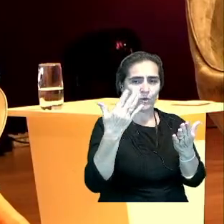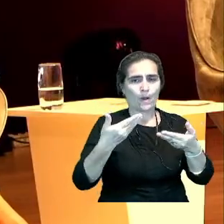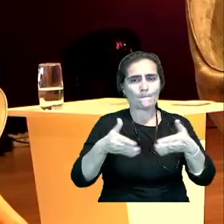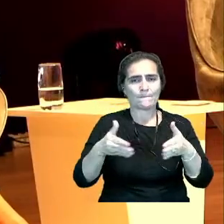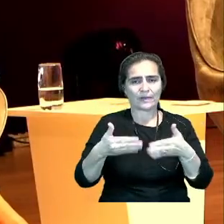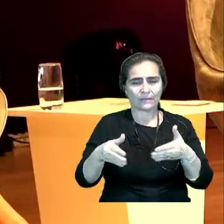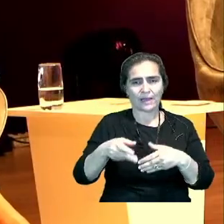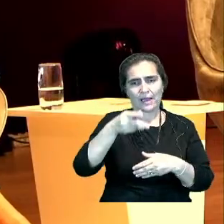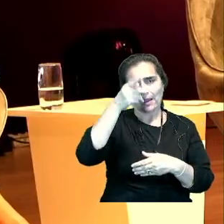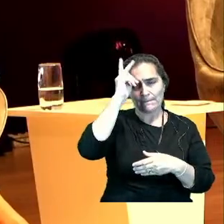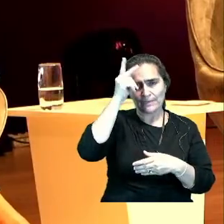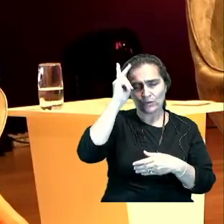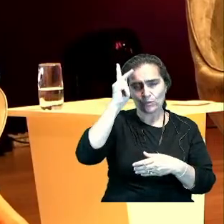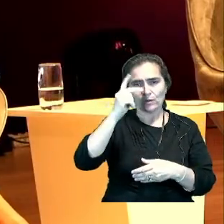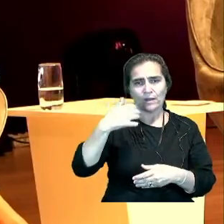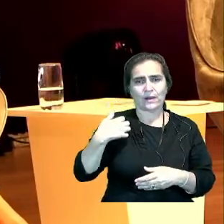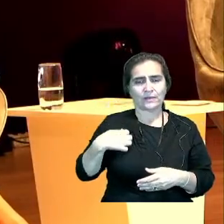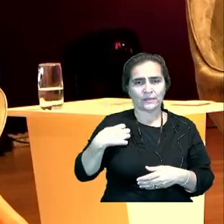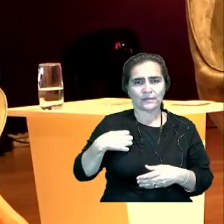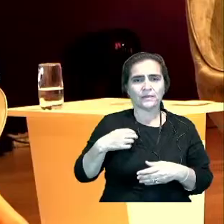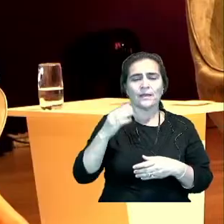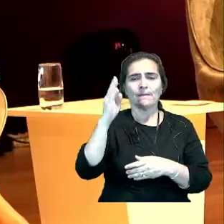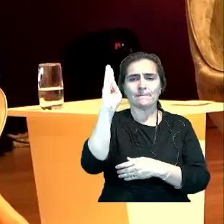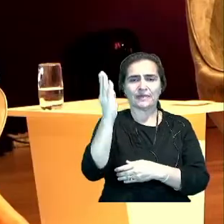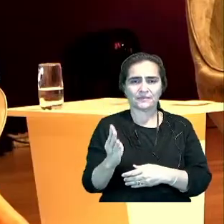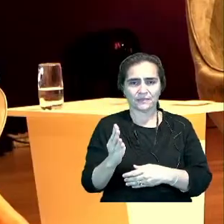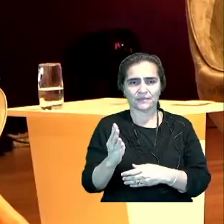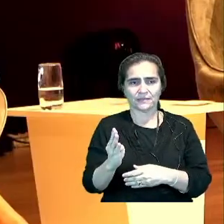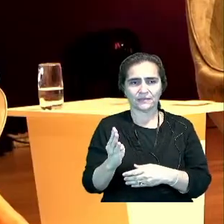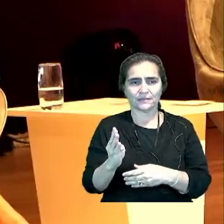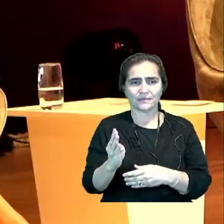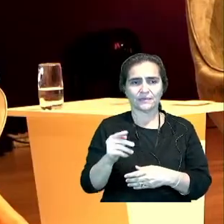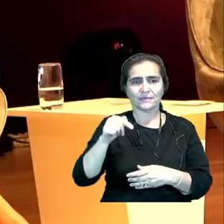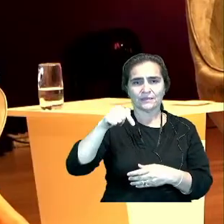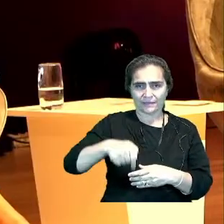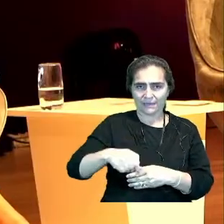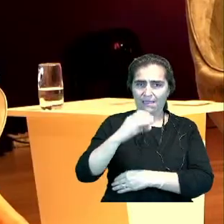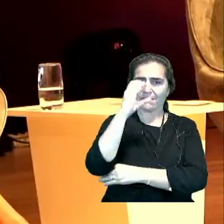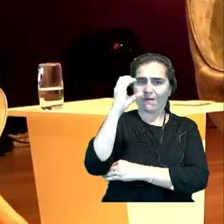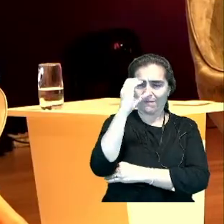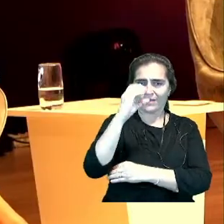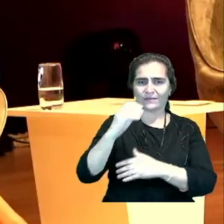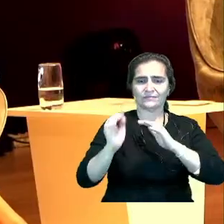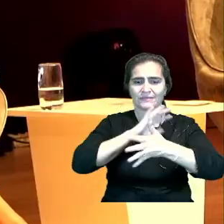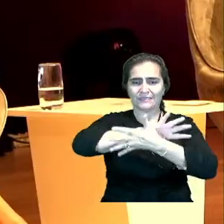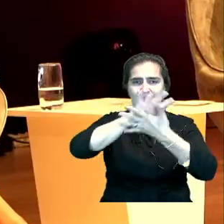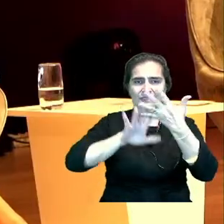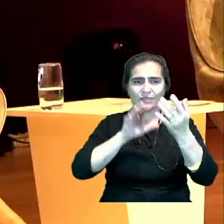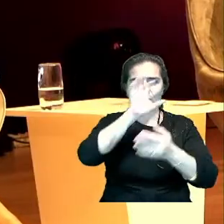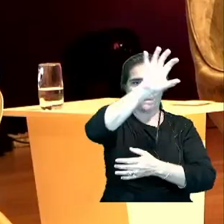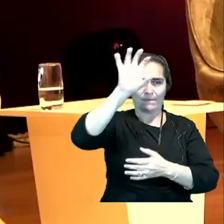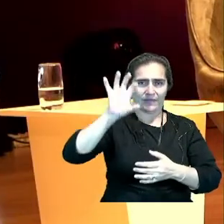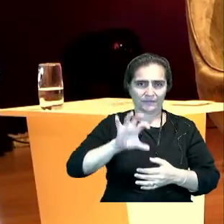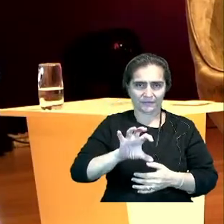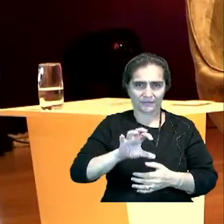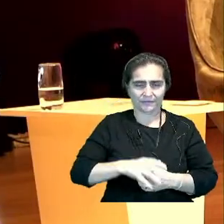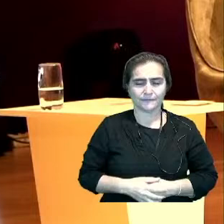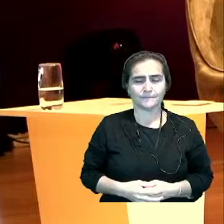simultaneously. That's Panama, Peru, Argentina, Brazil, and majestically in Colombia.